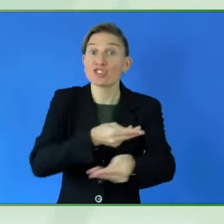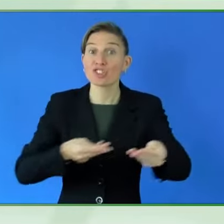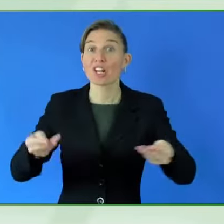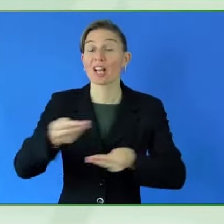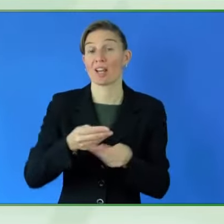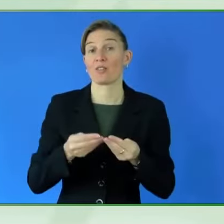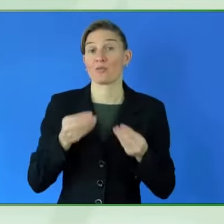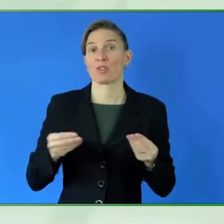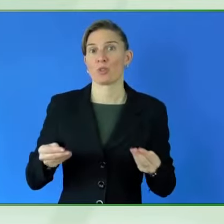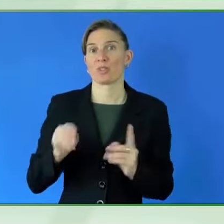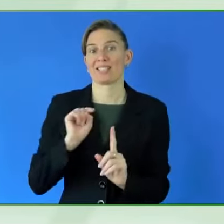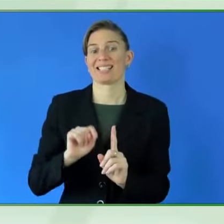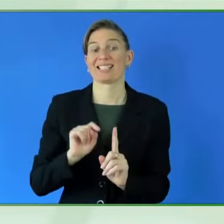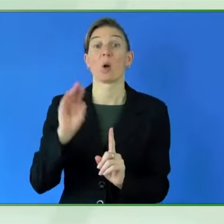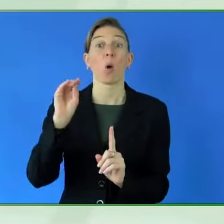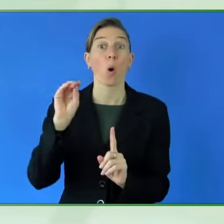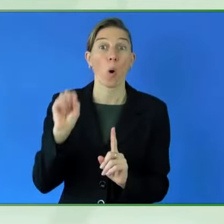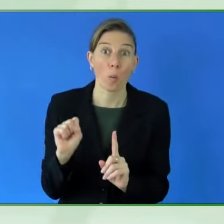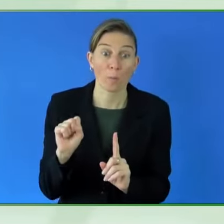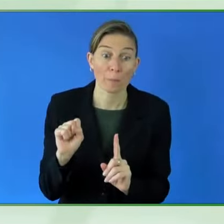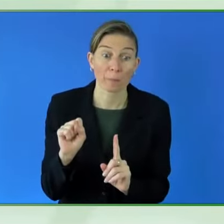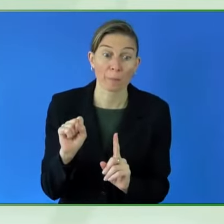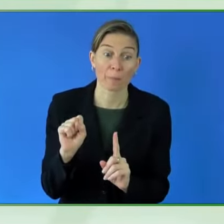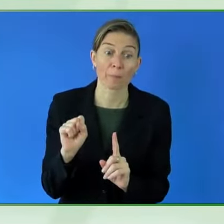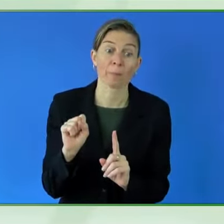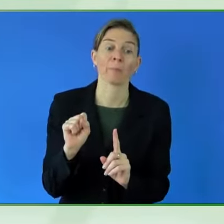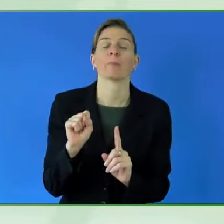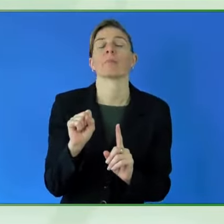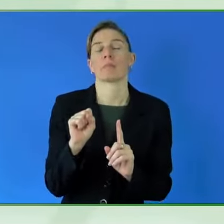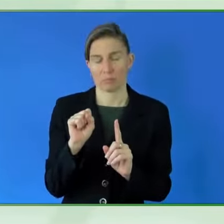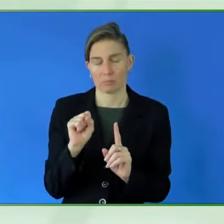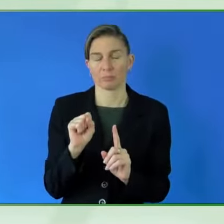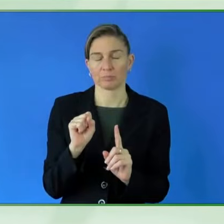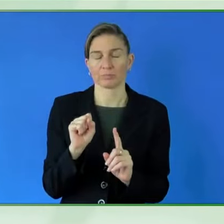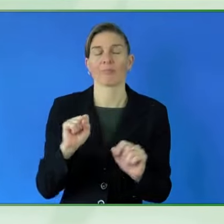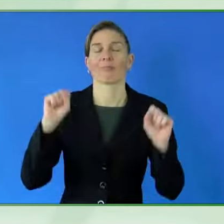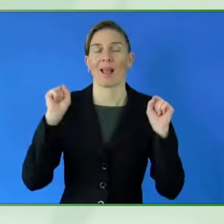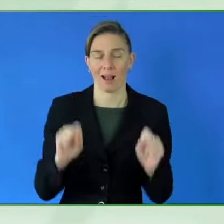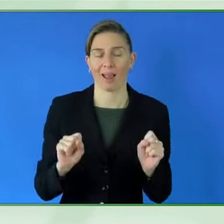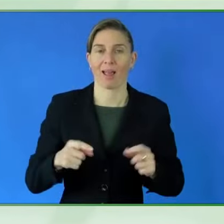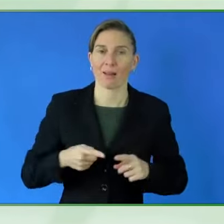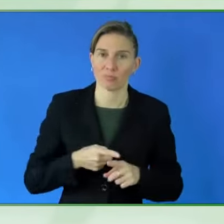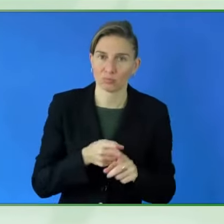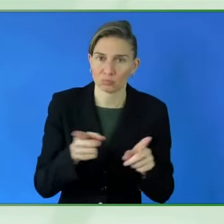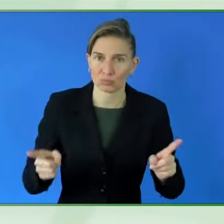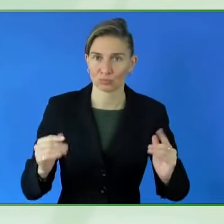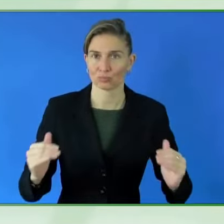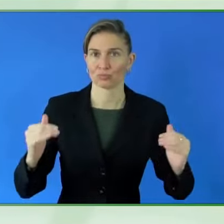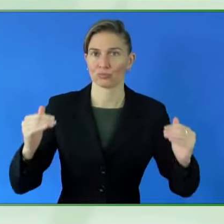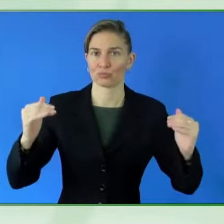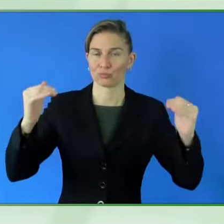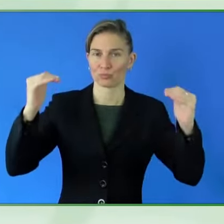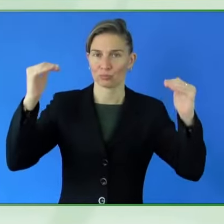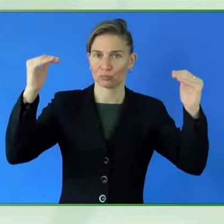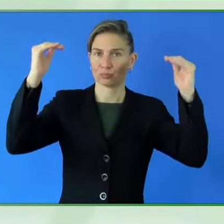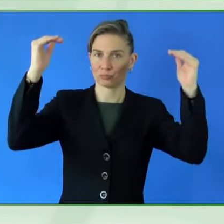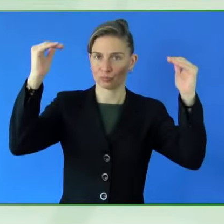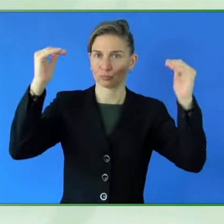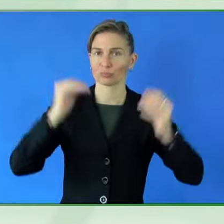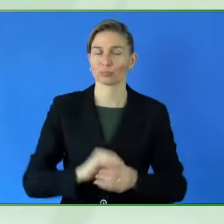OpenStreetMap would be something that enables that kind of shared interoperable data